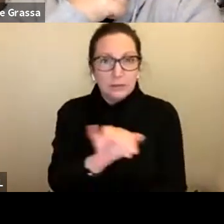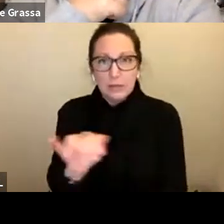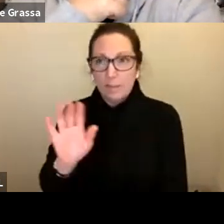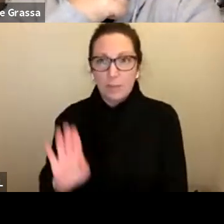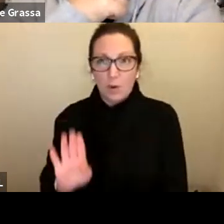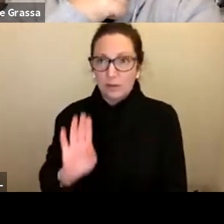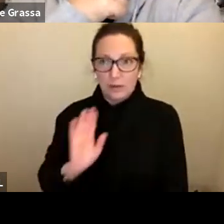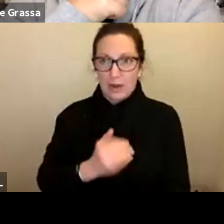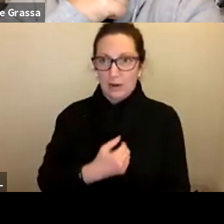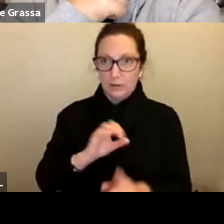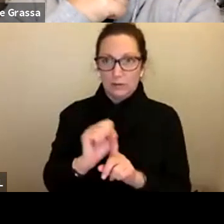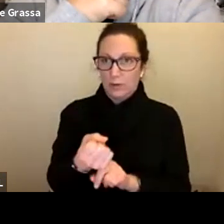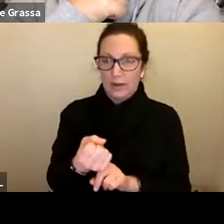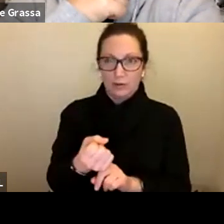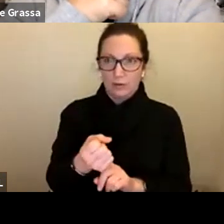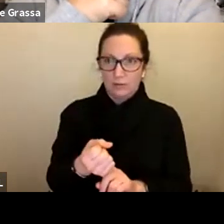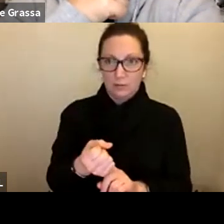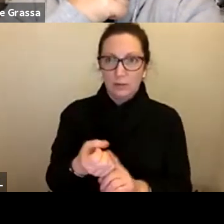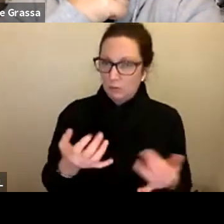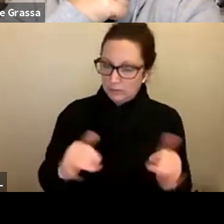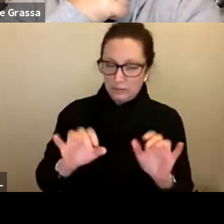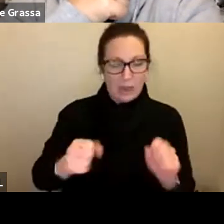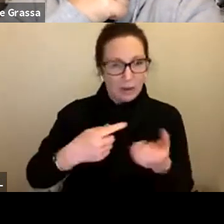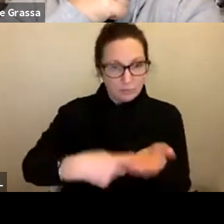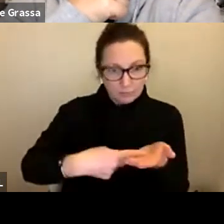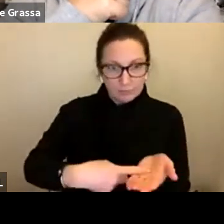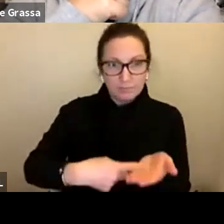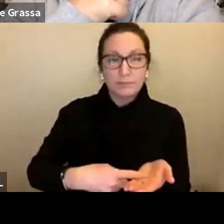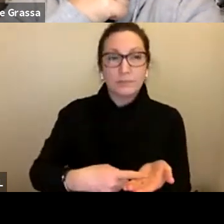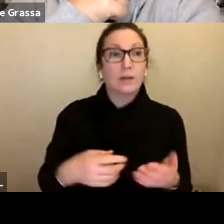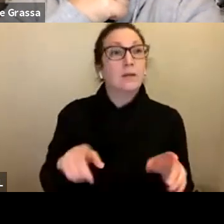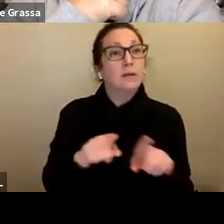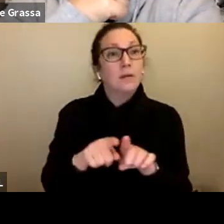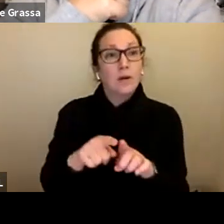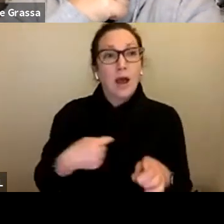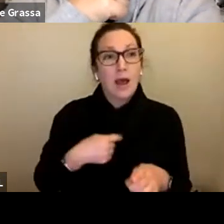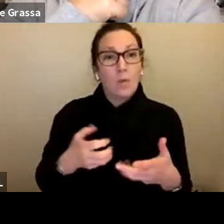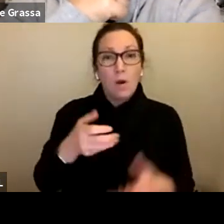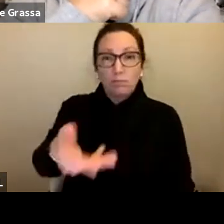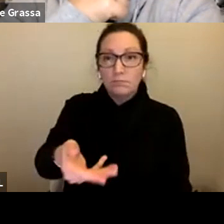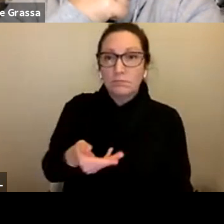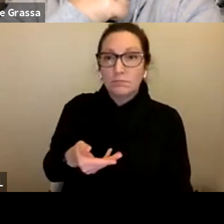Boston. And so I would also like to welcome Attorney Keating.